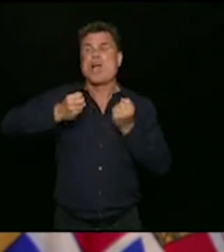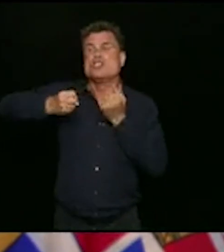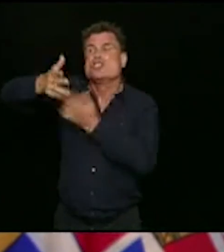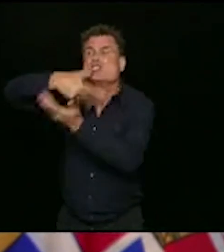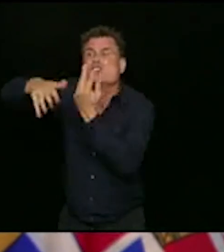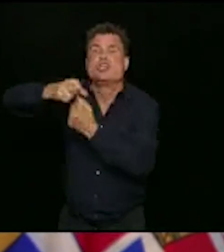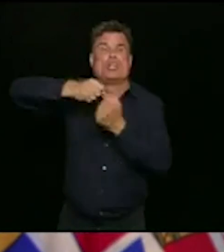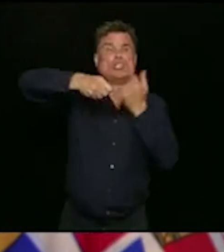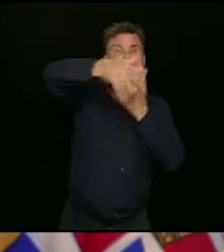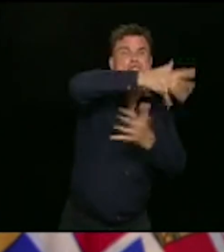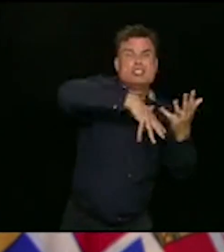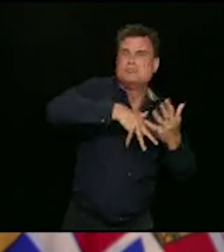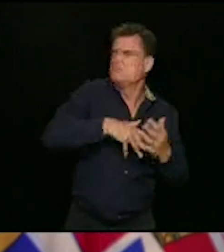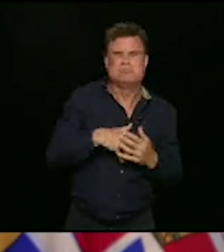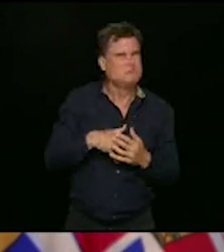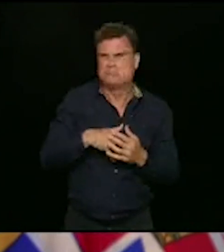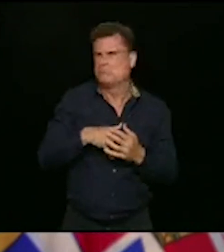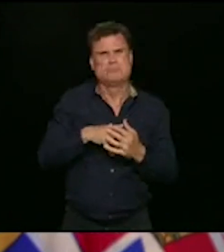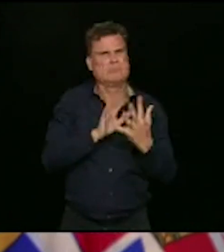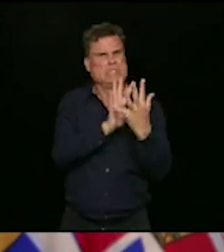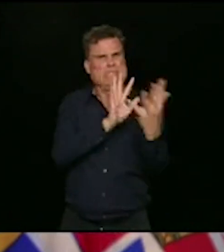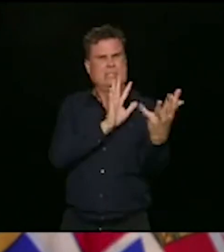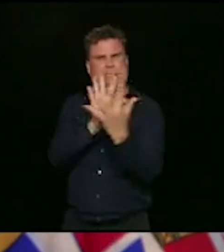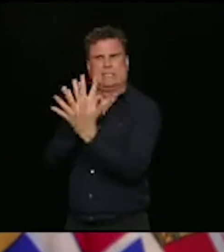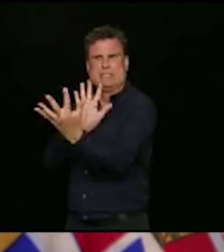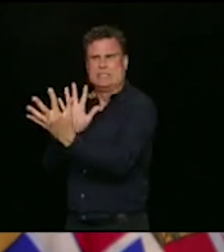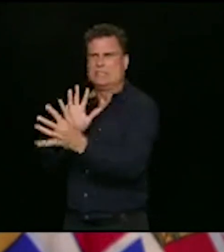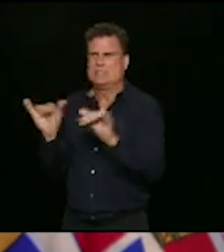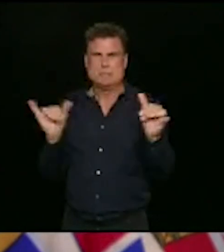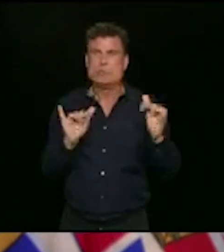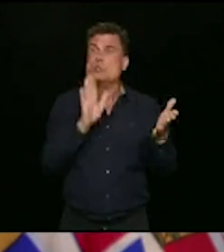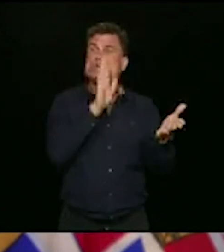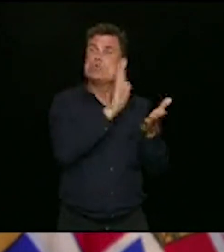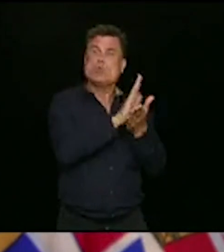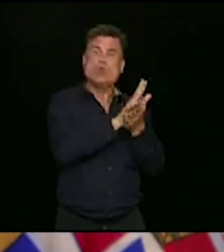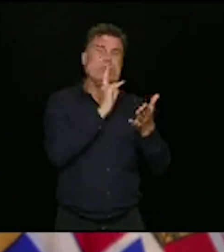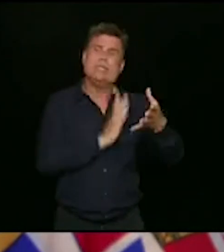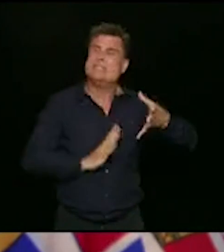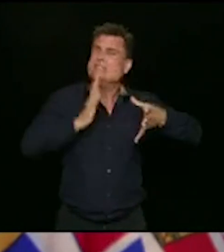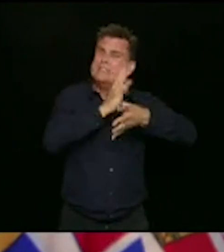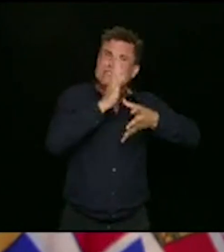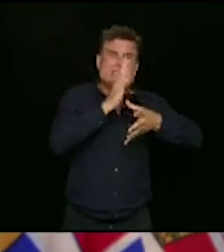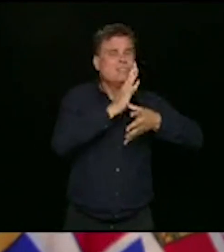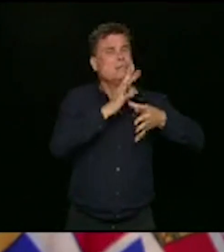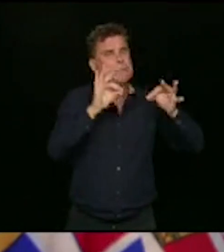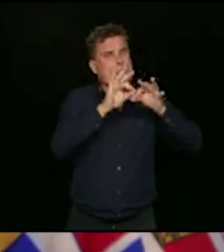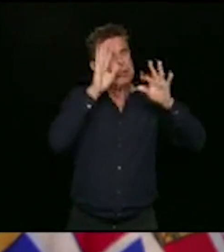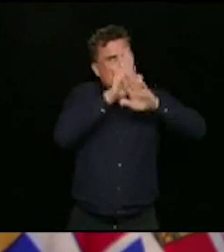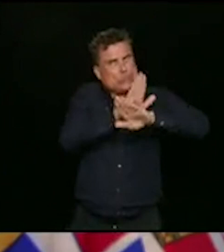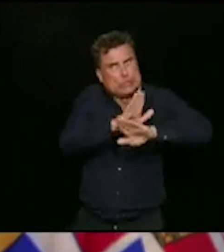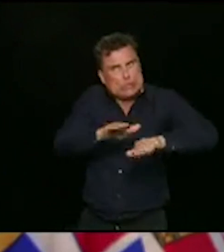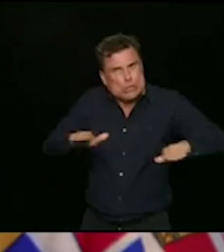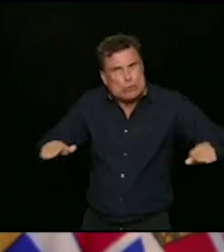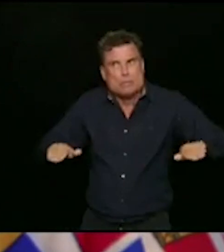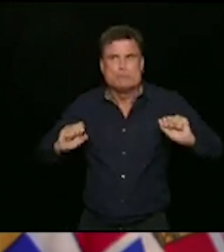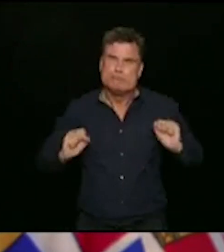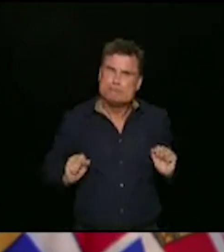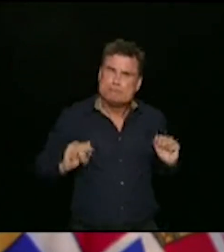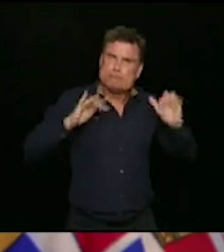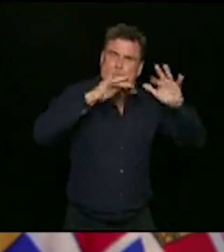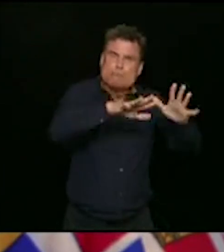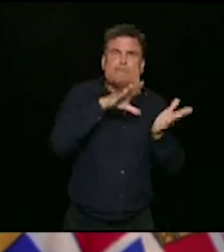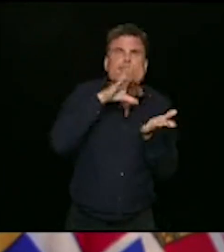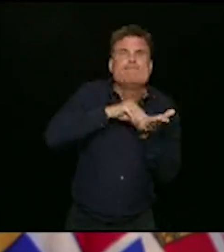the contacts that we have in that setting. But we need to make sure that schools are a priority setting, and we need to be able to give children